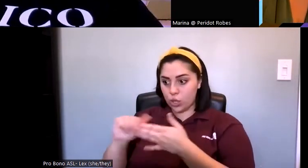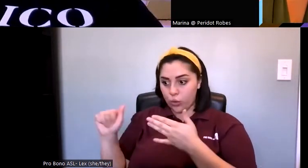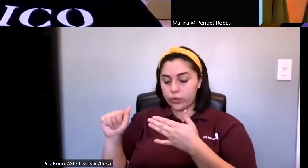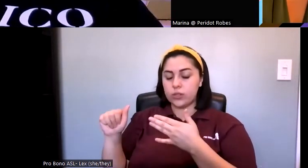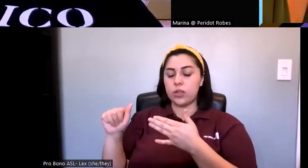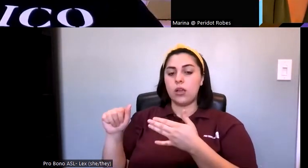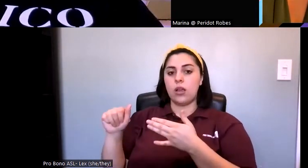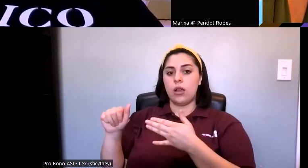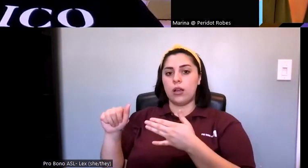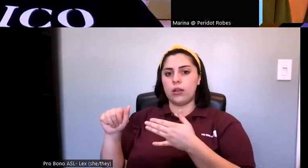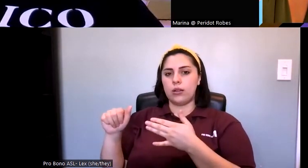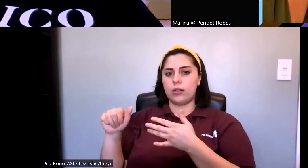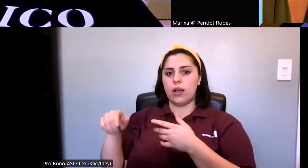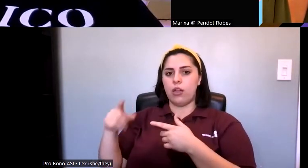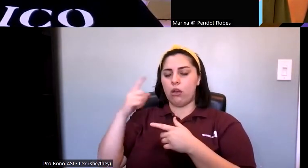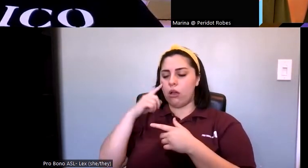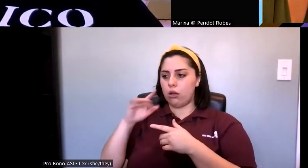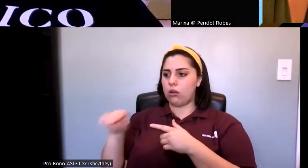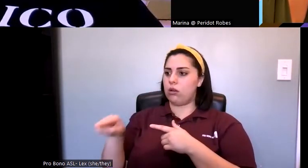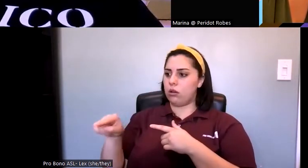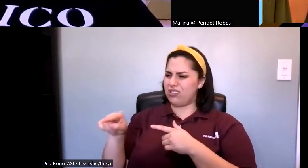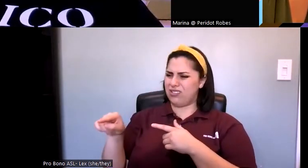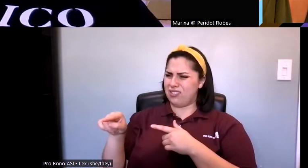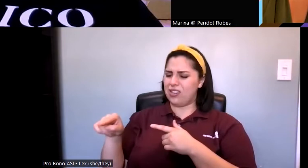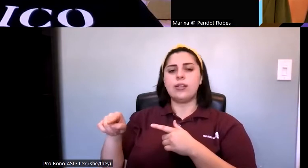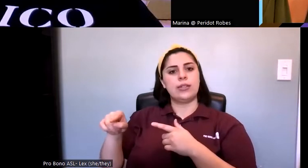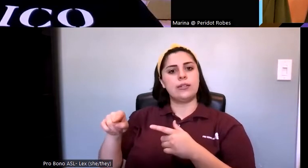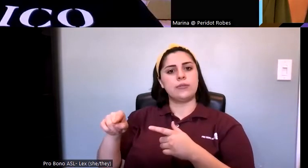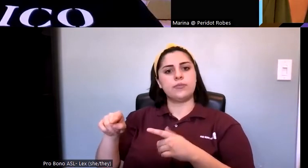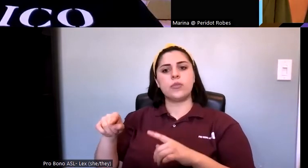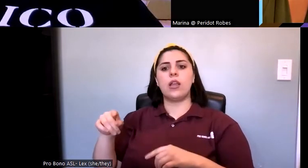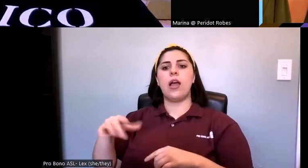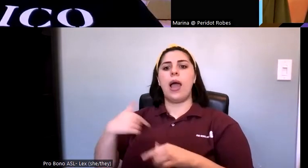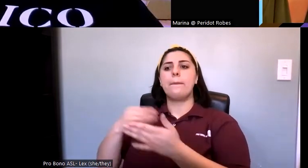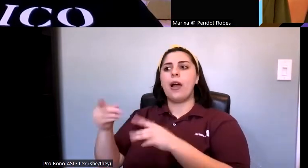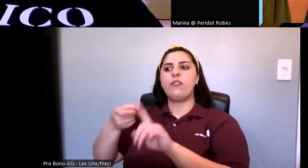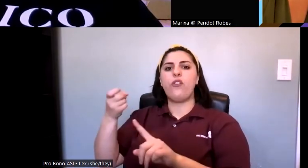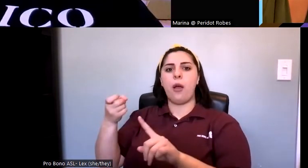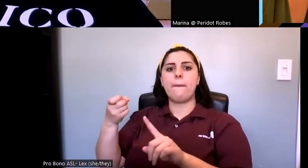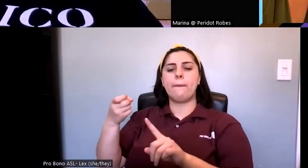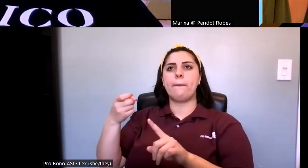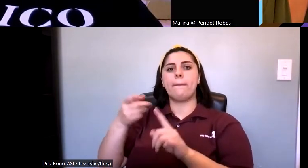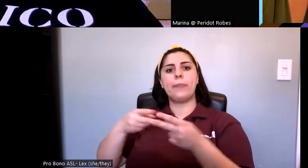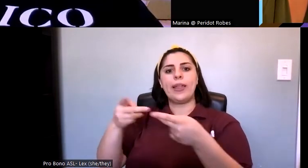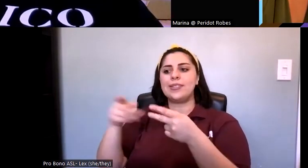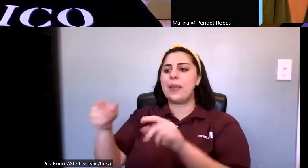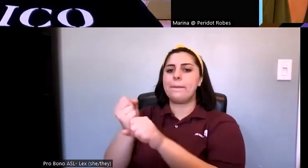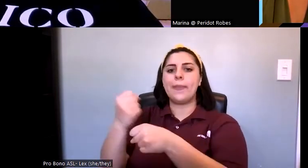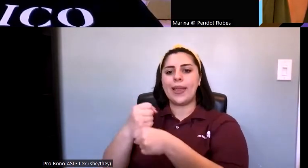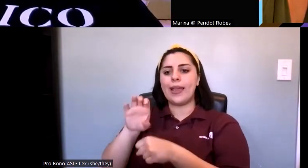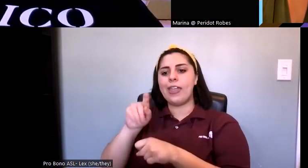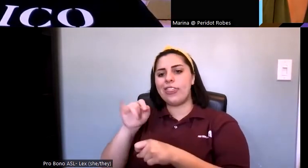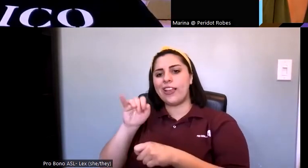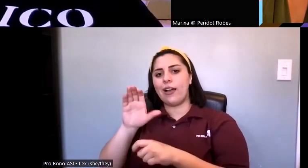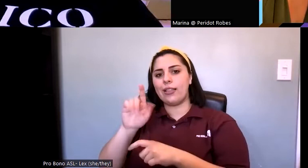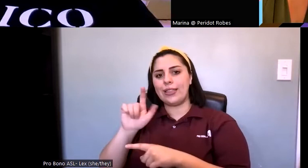was like, you know, how could this possibly be worth it? But she told me, you know, it's made ethically, made locally, you know, and all that. And